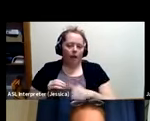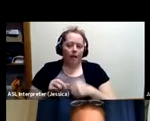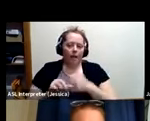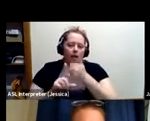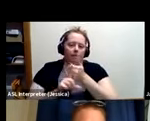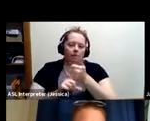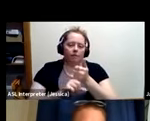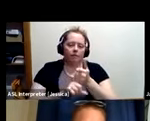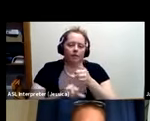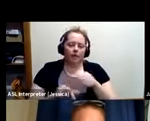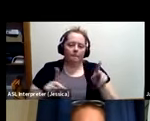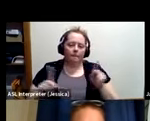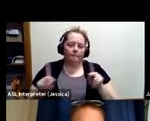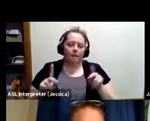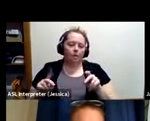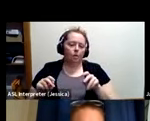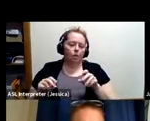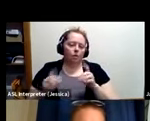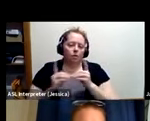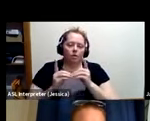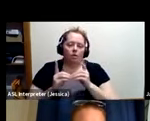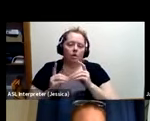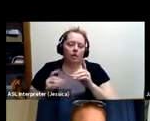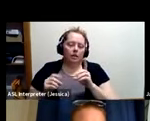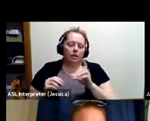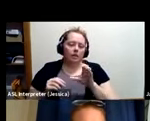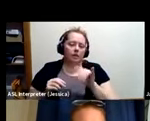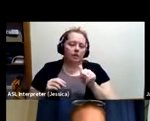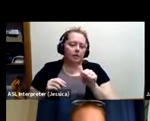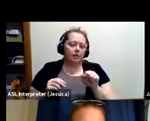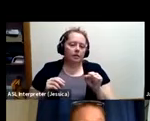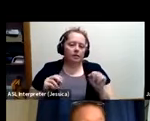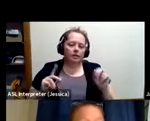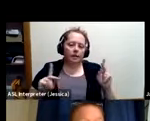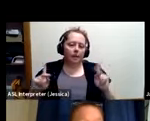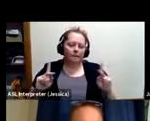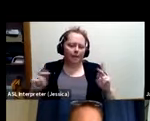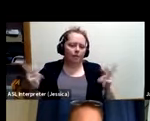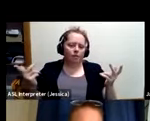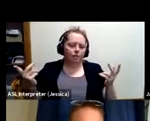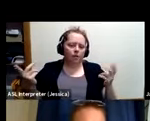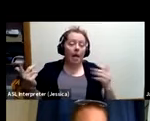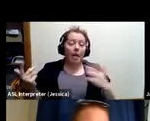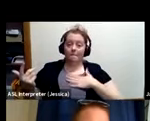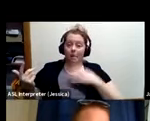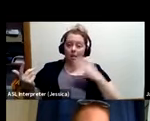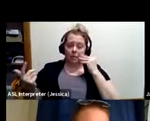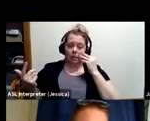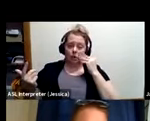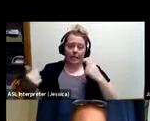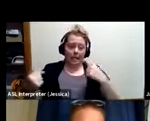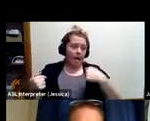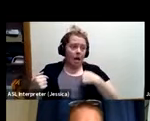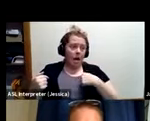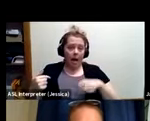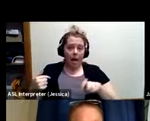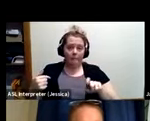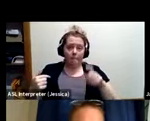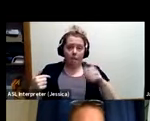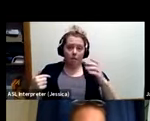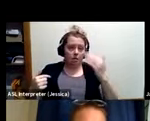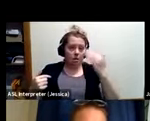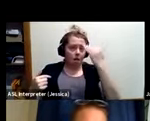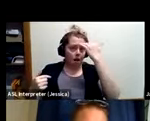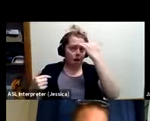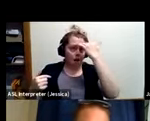cis folks. And I think that my experience has been like, oh, I must know more, I must have more of a